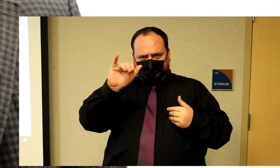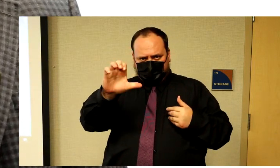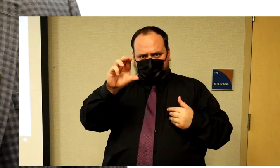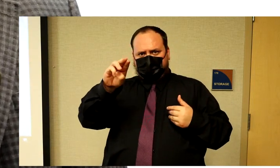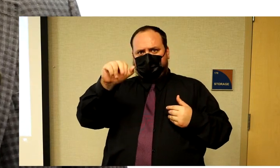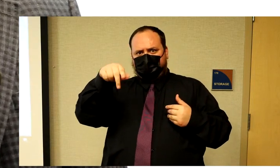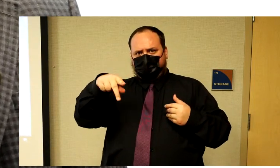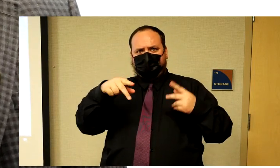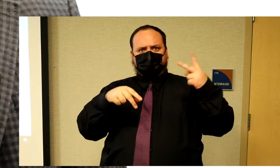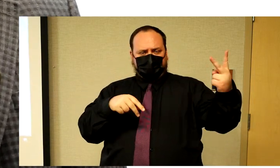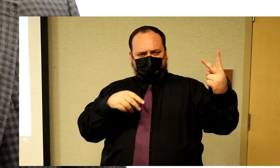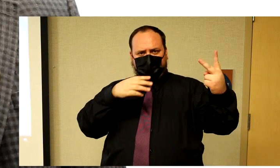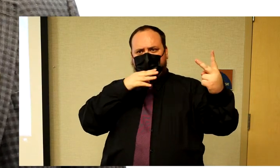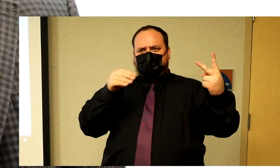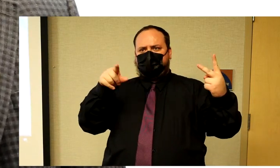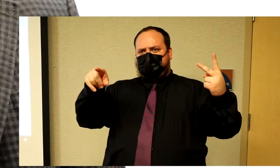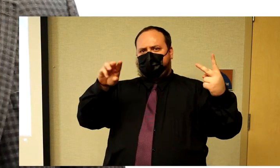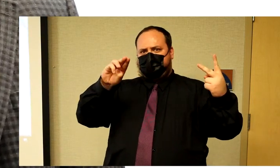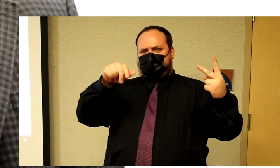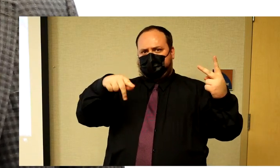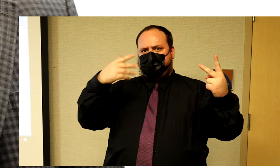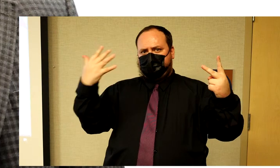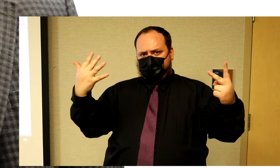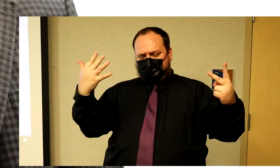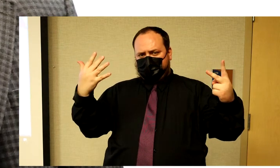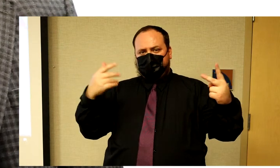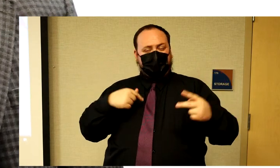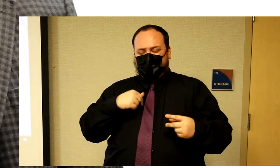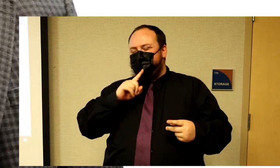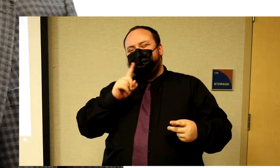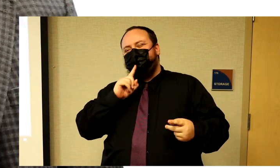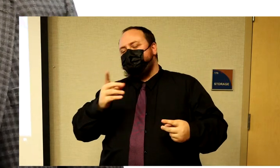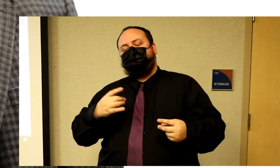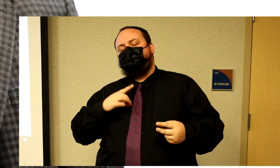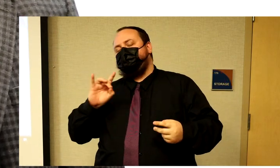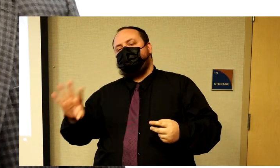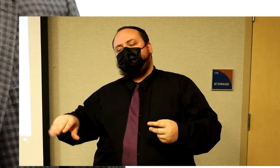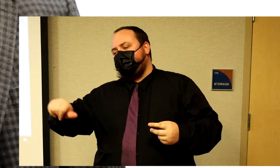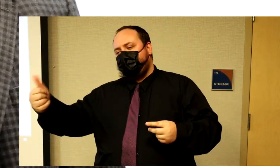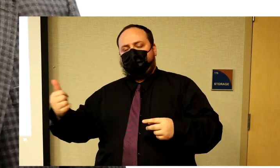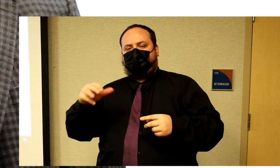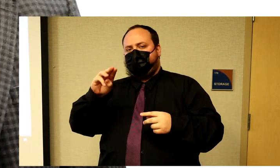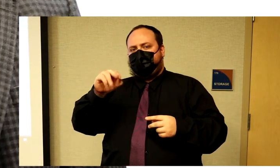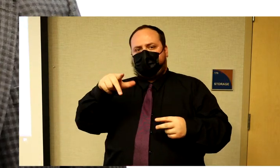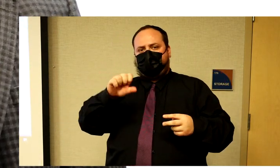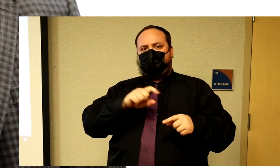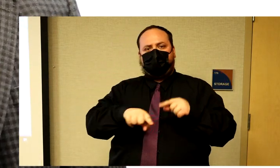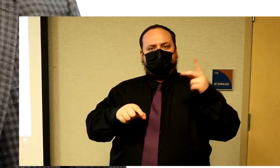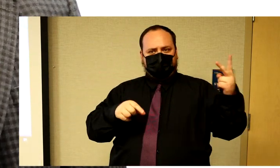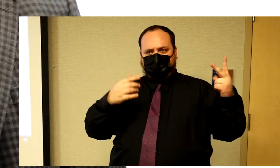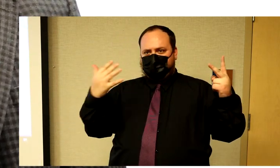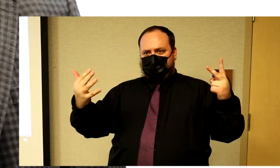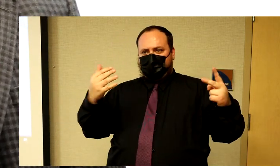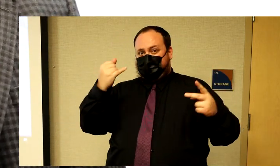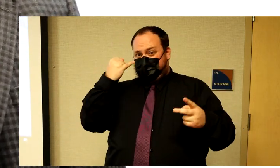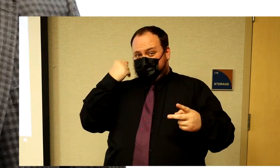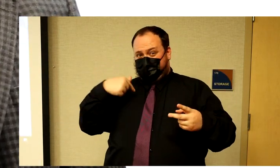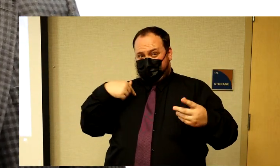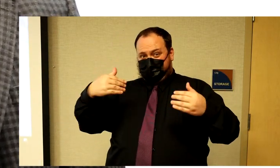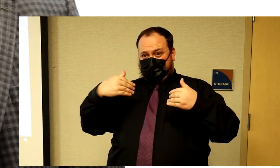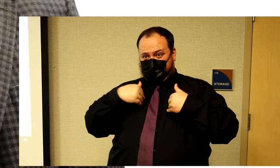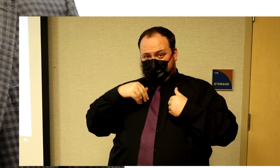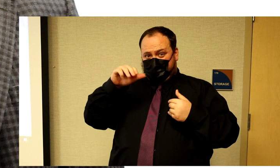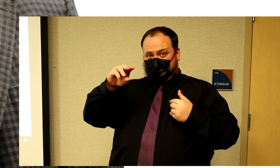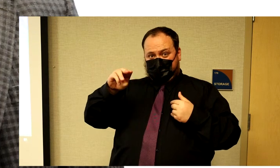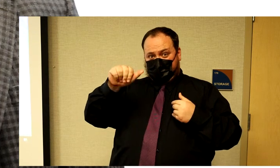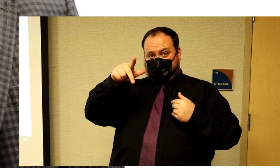my opinion. I'm not thrilled about map 6, but if folks want to keep it in, I'm okay with that. But it would bother me that if we have maps that